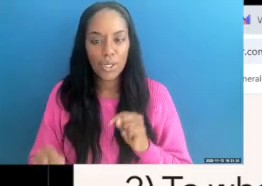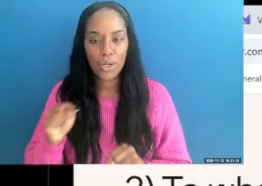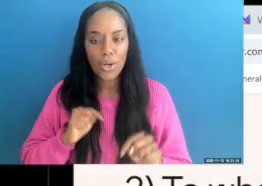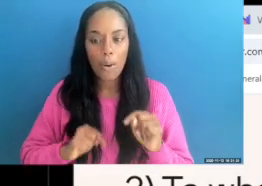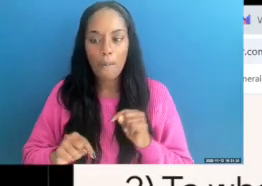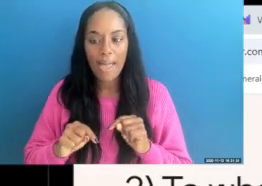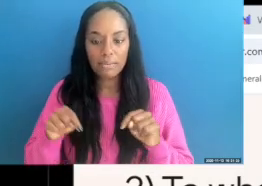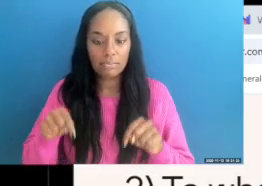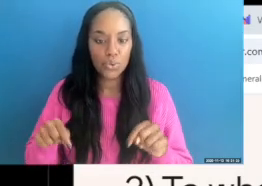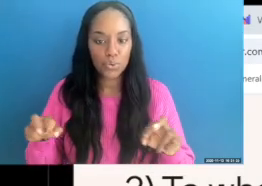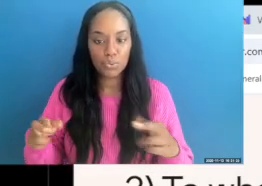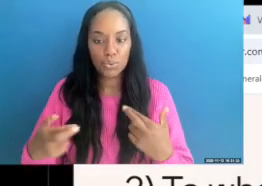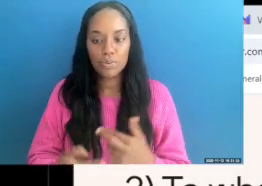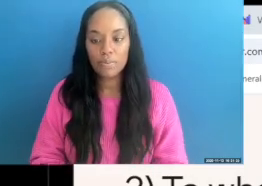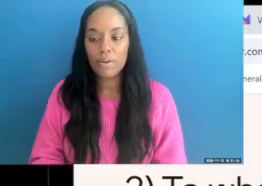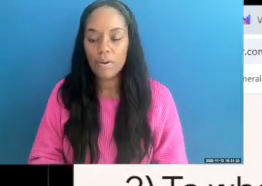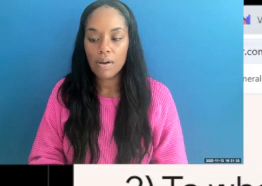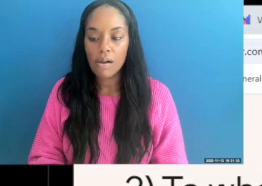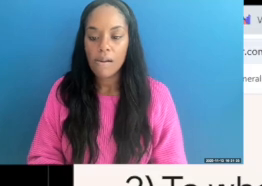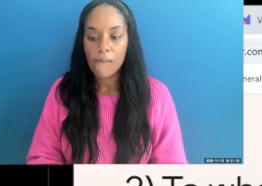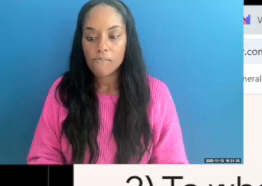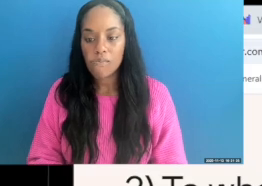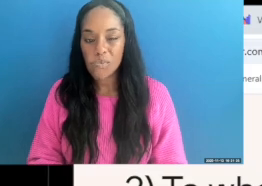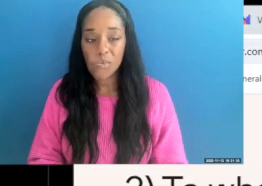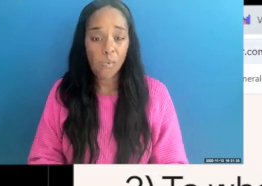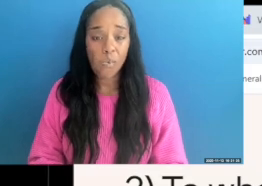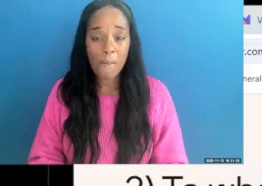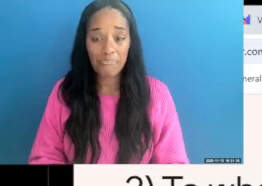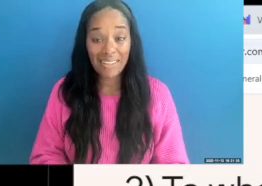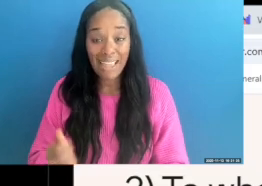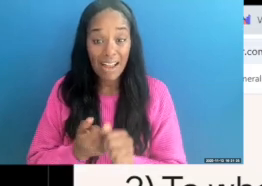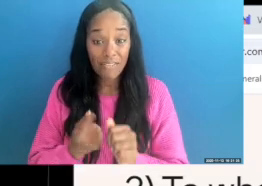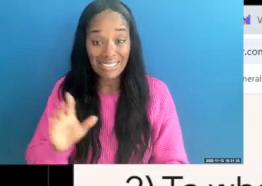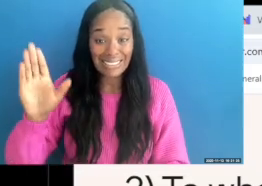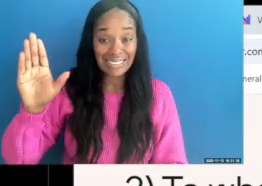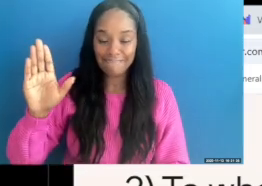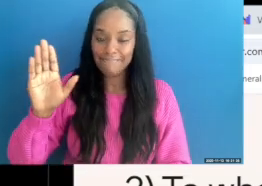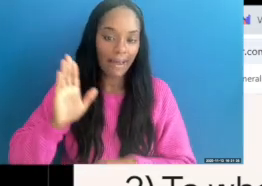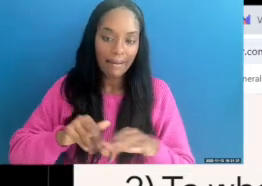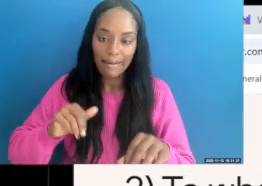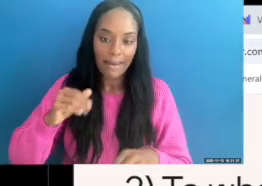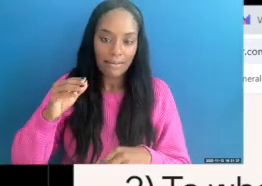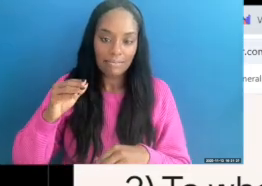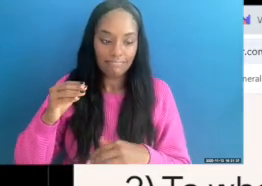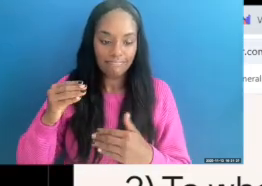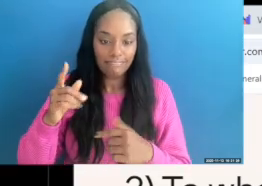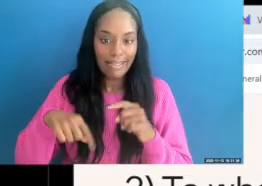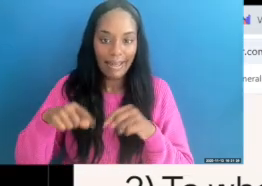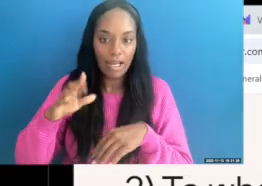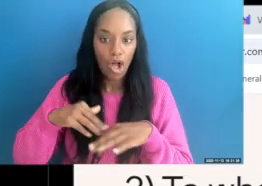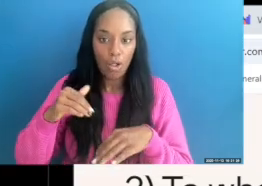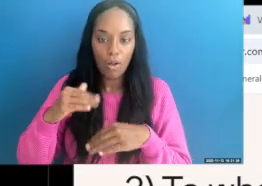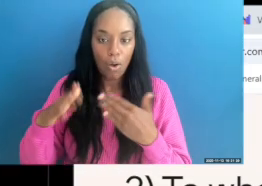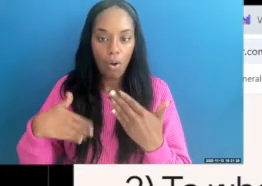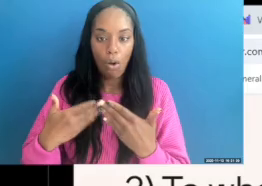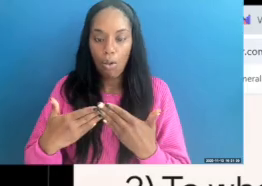Okay, so we're going to go back to the room now. And I probably won't be able to call on everybody that has their hand raised